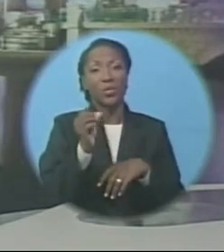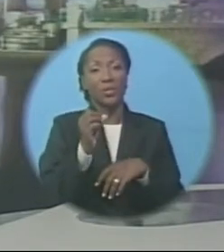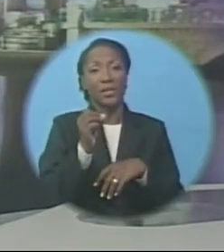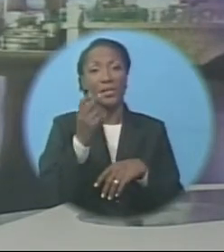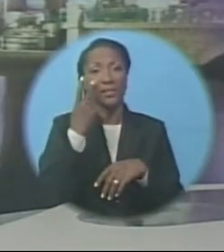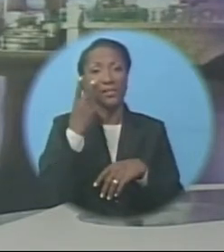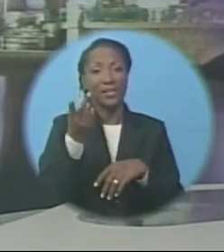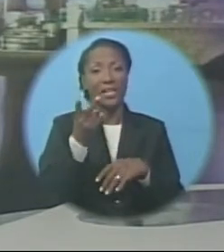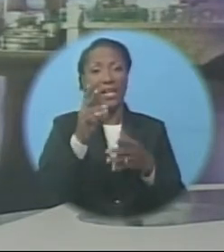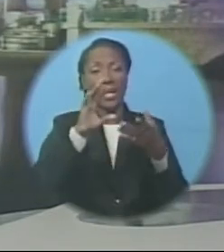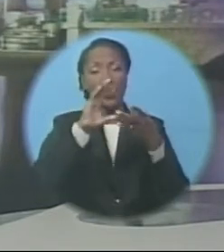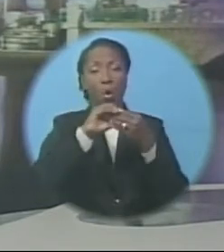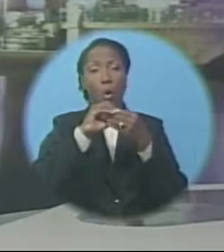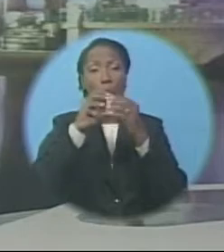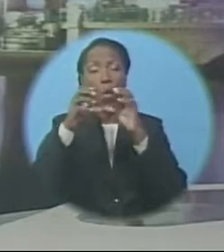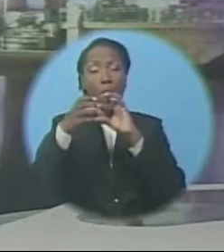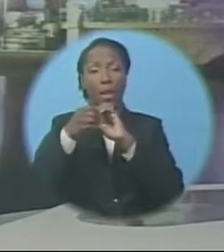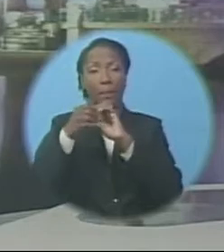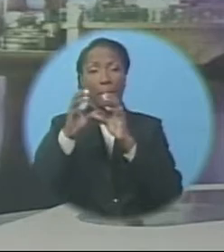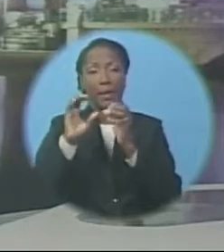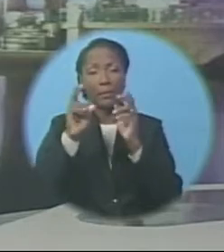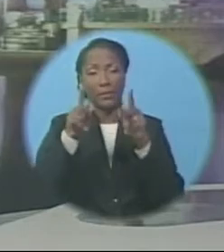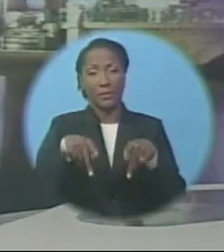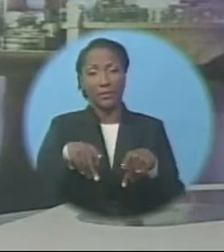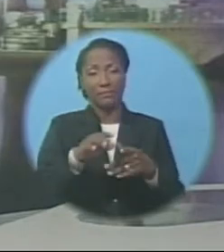hailing from the Olympic movement.